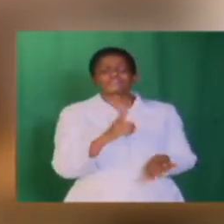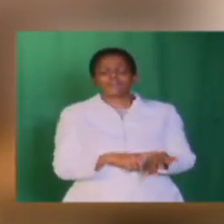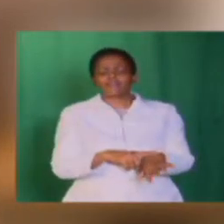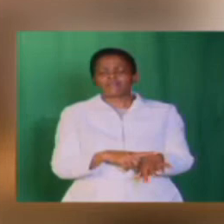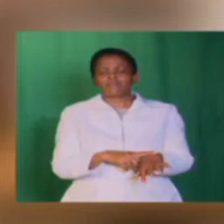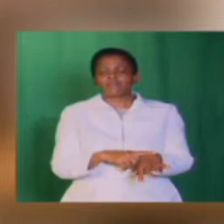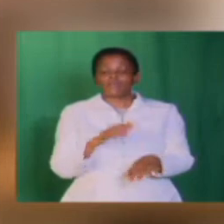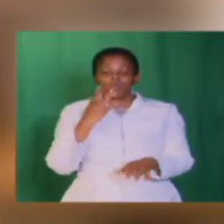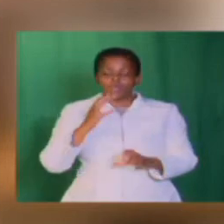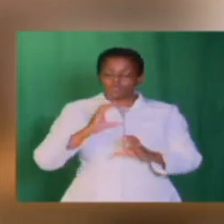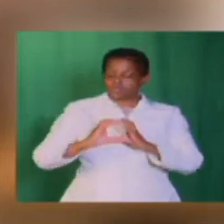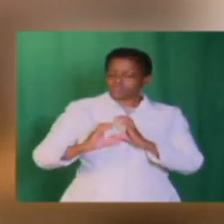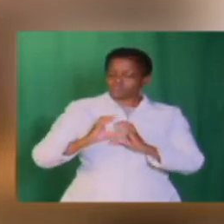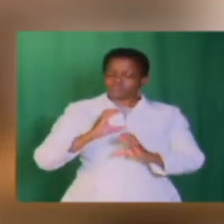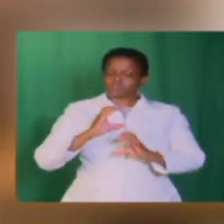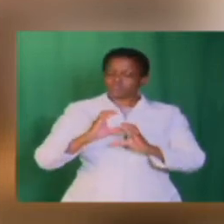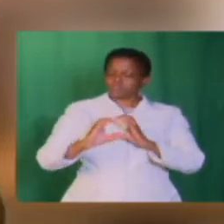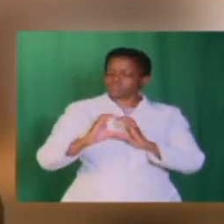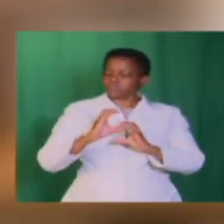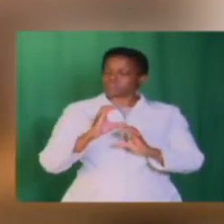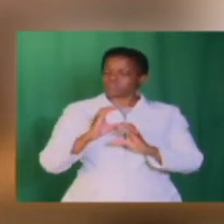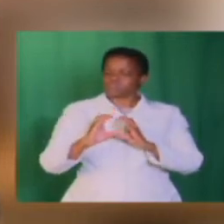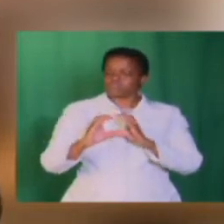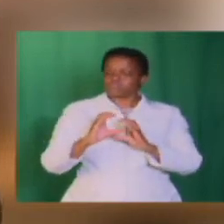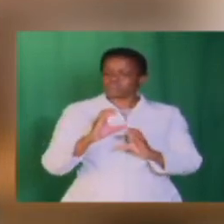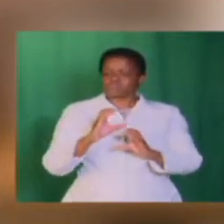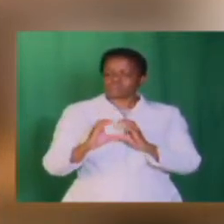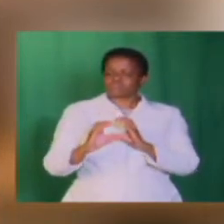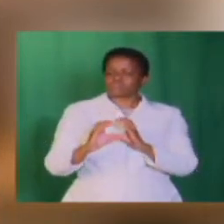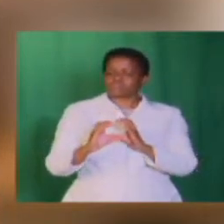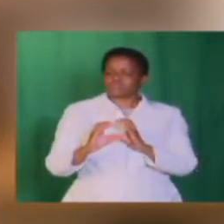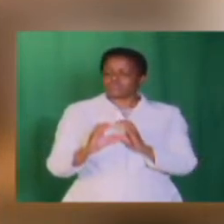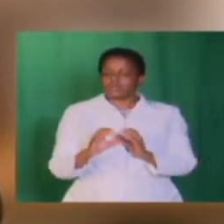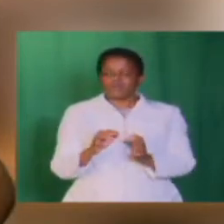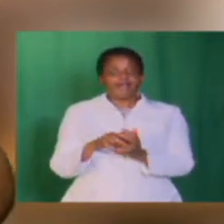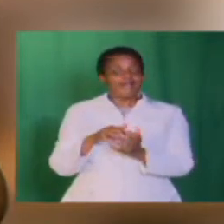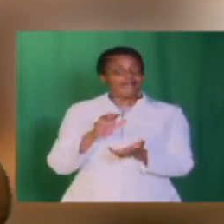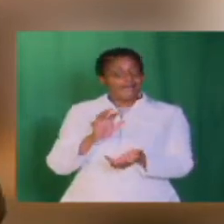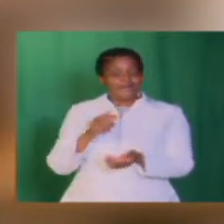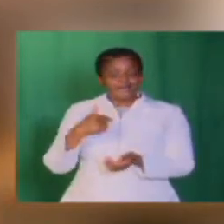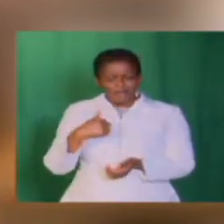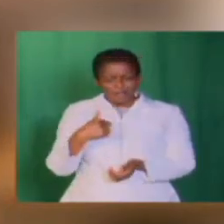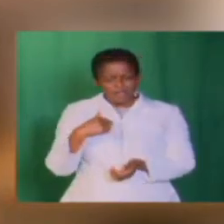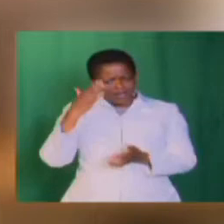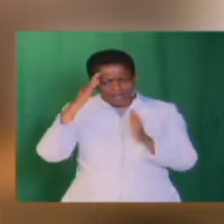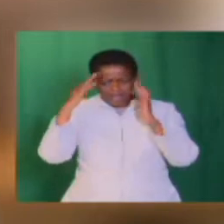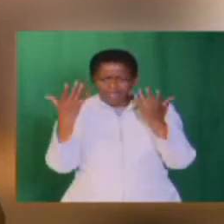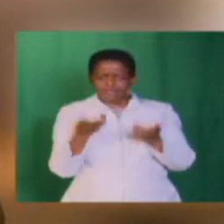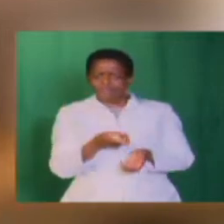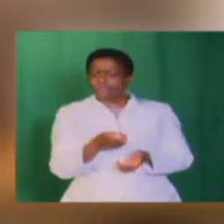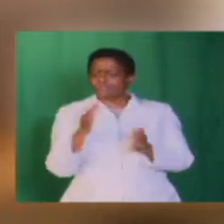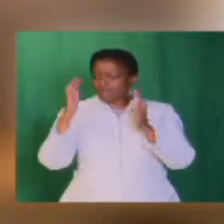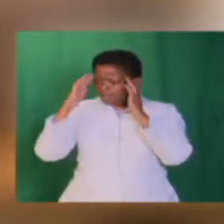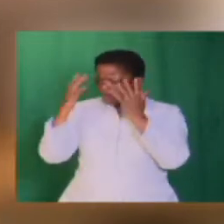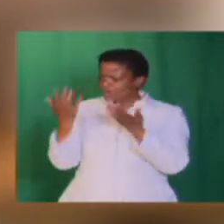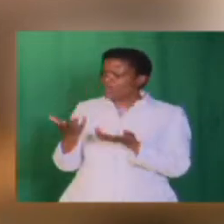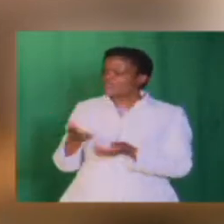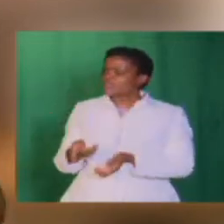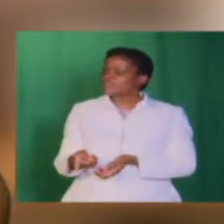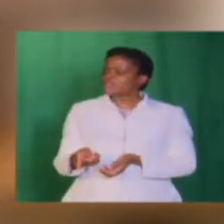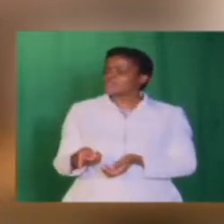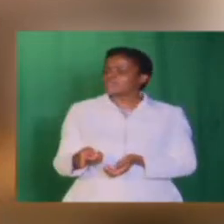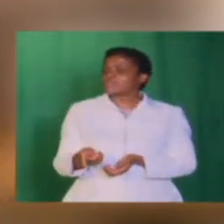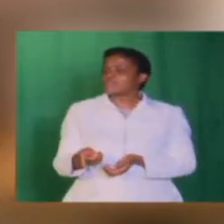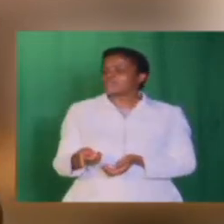engage in a talk, it's when you engage in a discourse, when you get aha moments. Oh, I didn't know this existed. I didn't know that something like